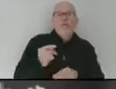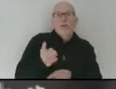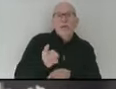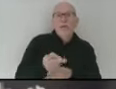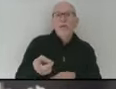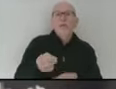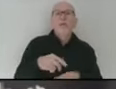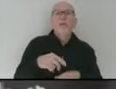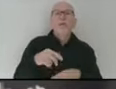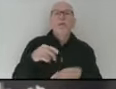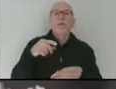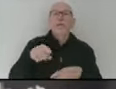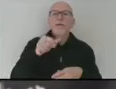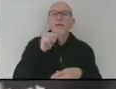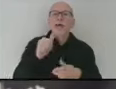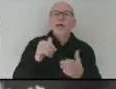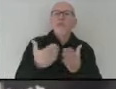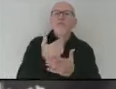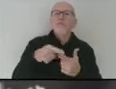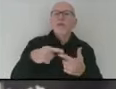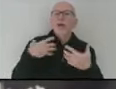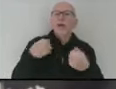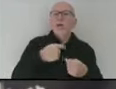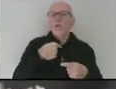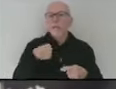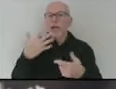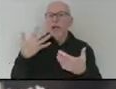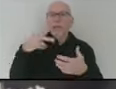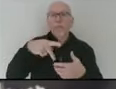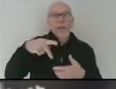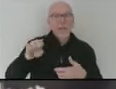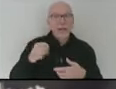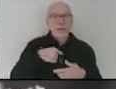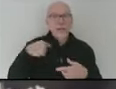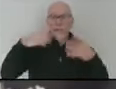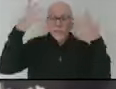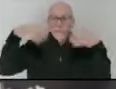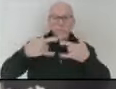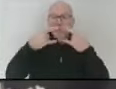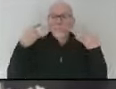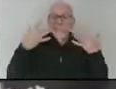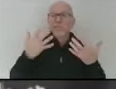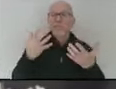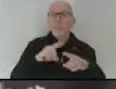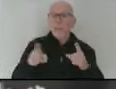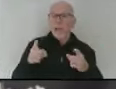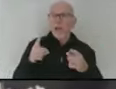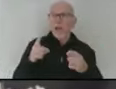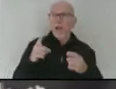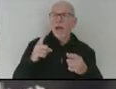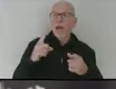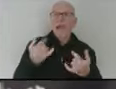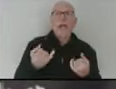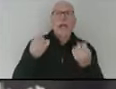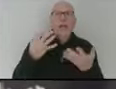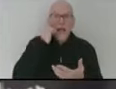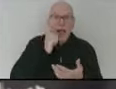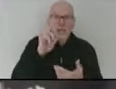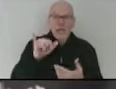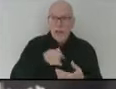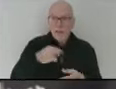and doffing is not new to healthcare. We have done PPE for a very long time, but in the mass amounts that we're doing every single